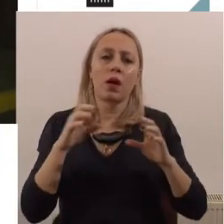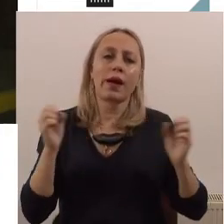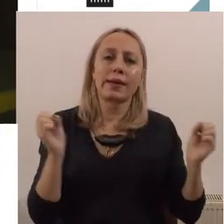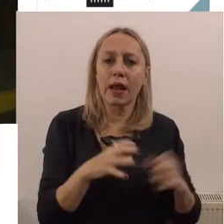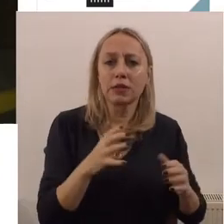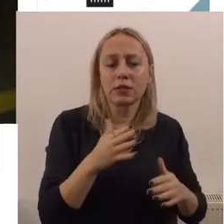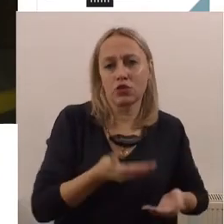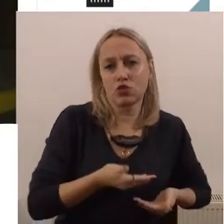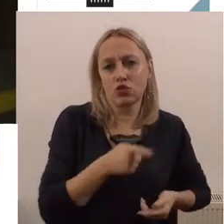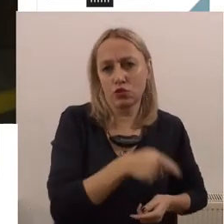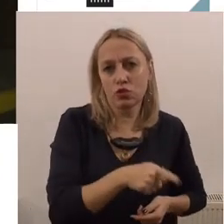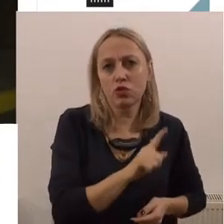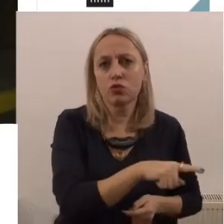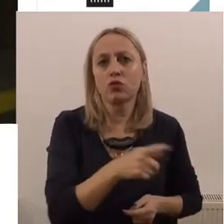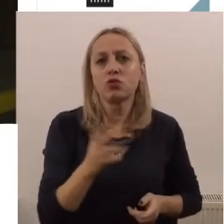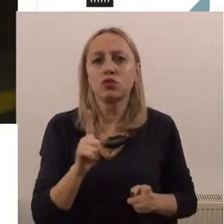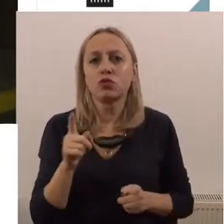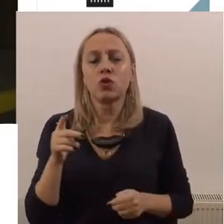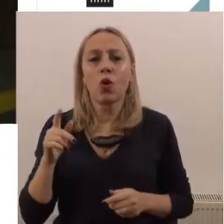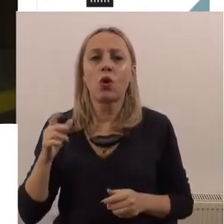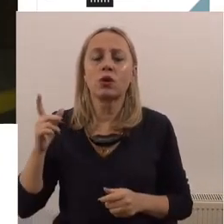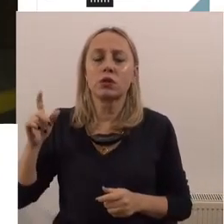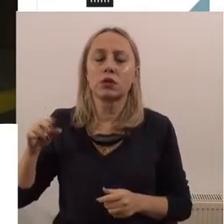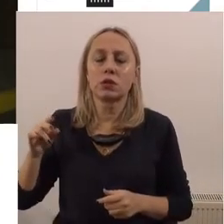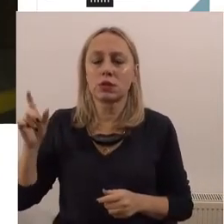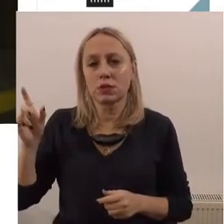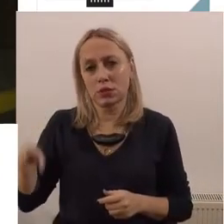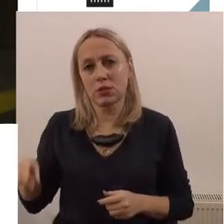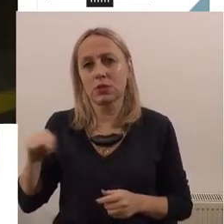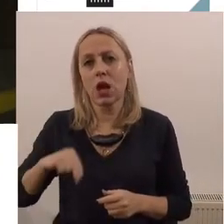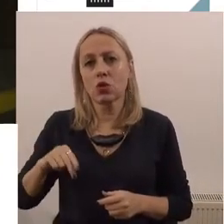talked about her art residence experience and said that